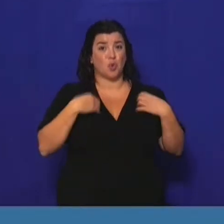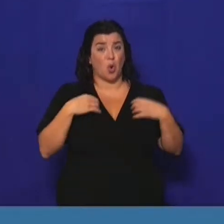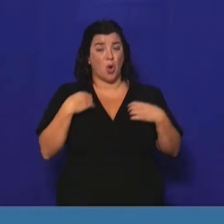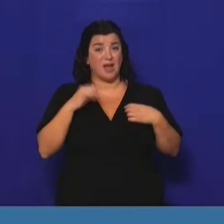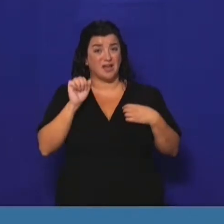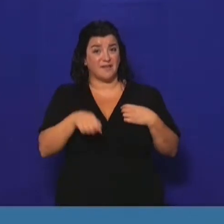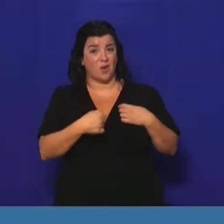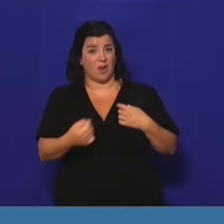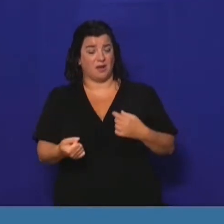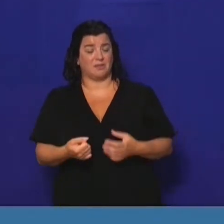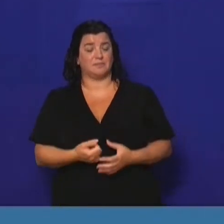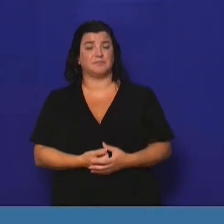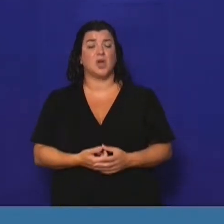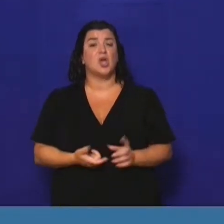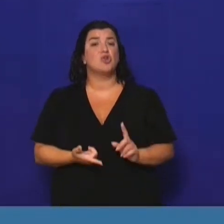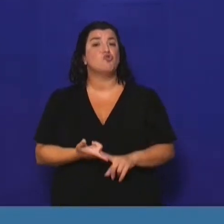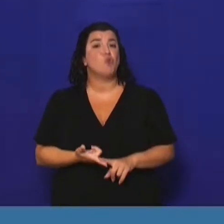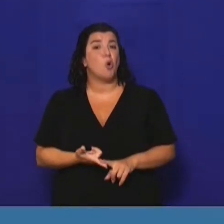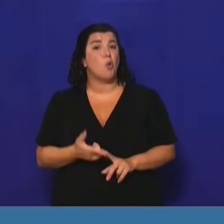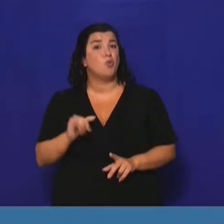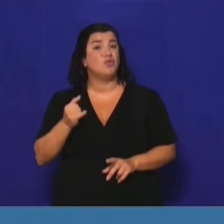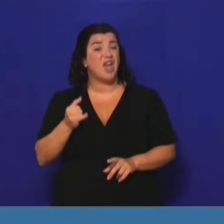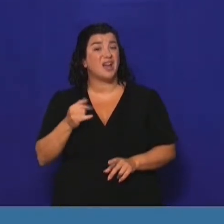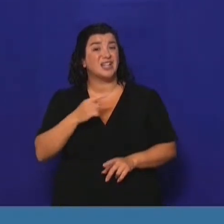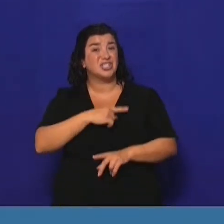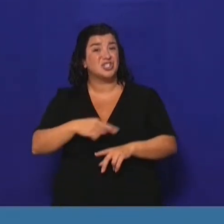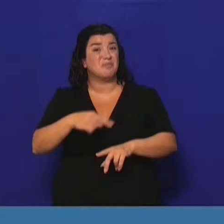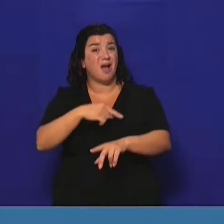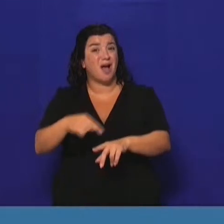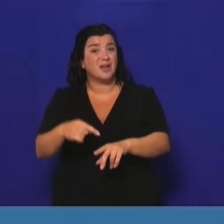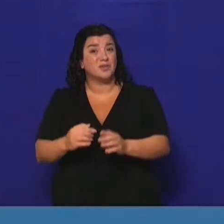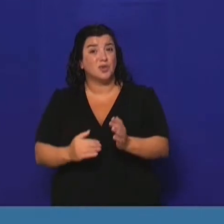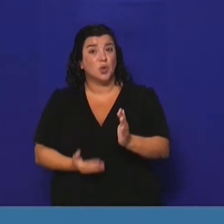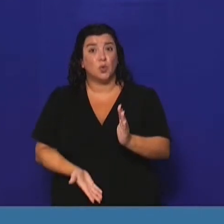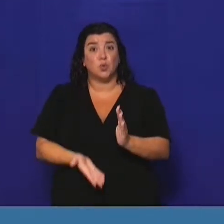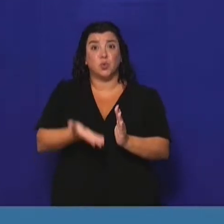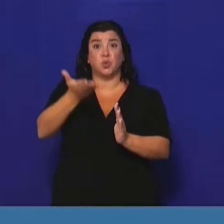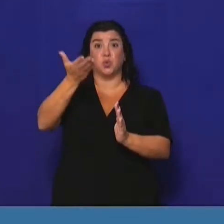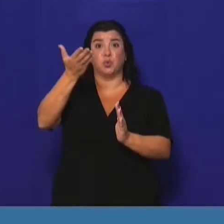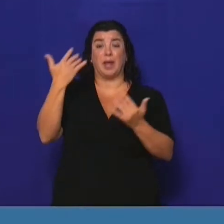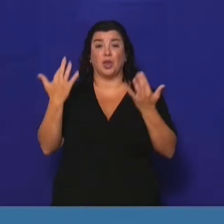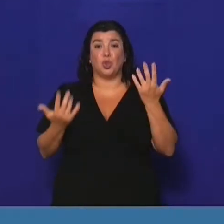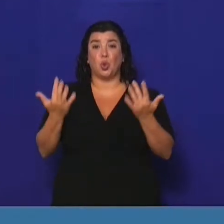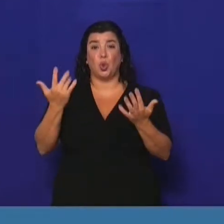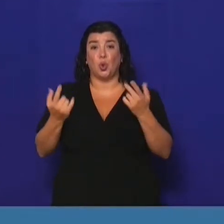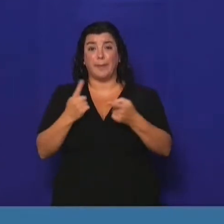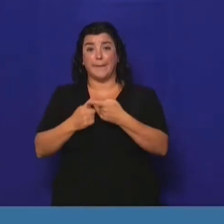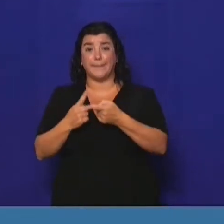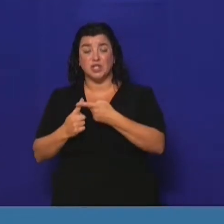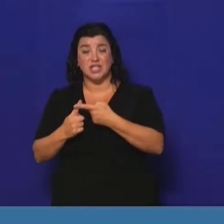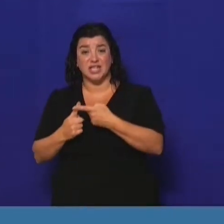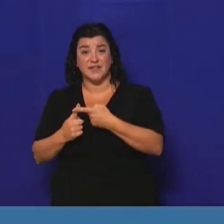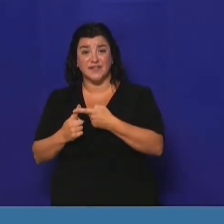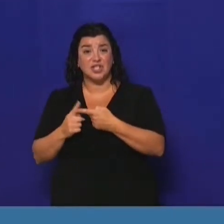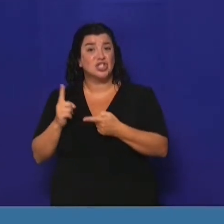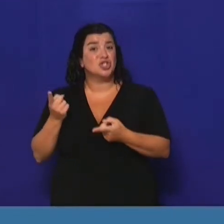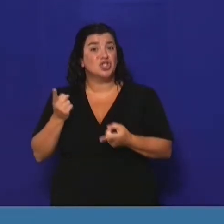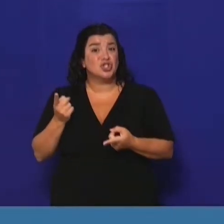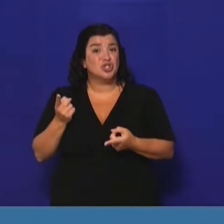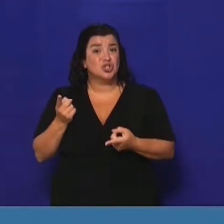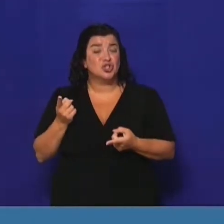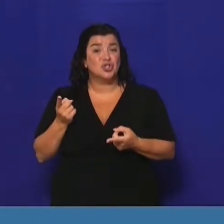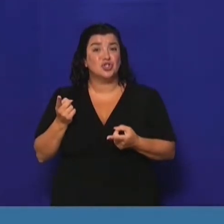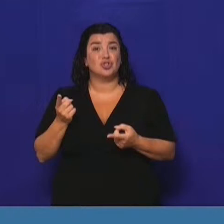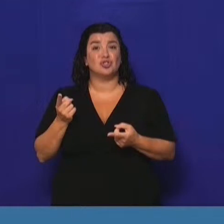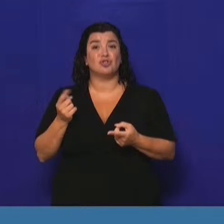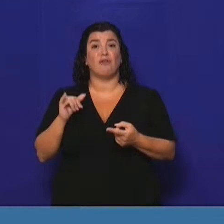ġejjin għal ħares qatt forsi jkomplu jiżdiedu il-każi minħabba ċertu ftuħ. Qed teskludi jew ma